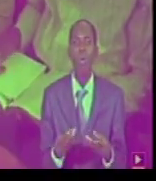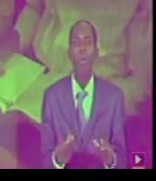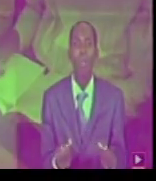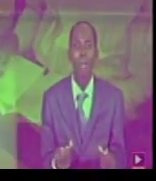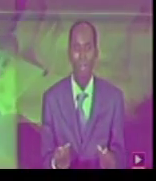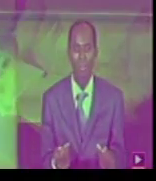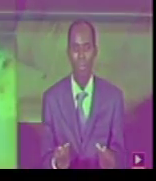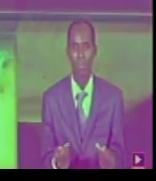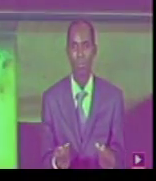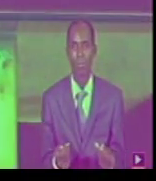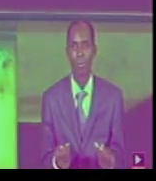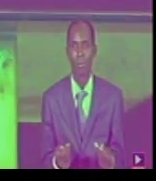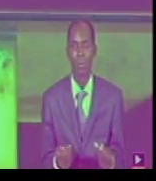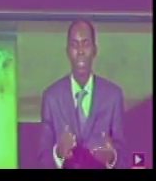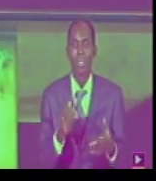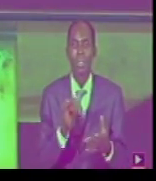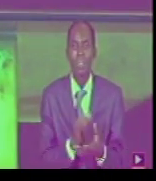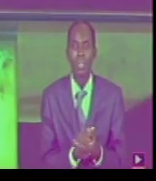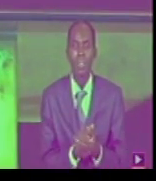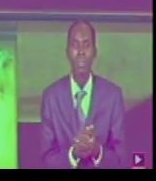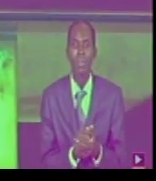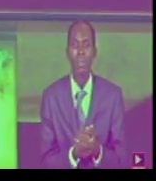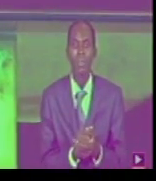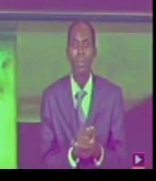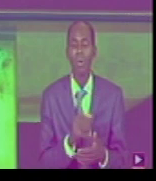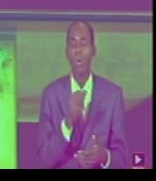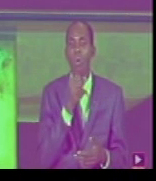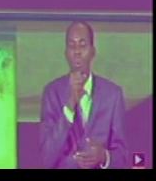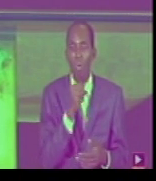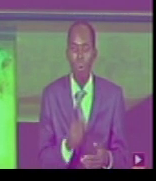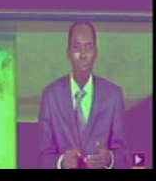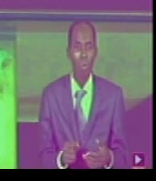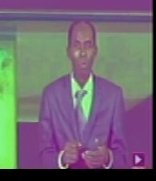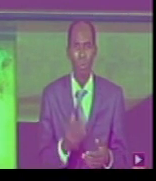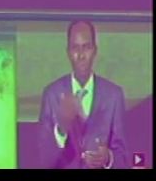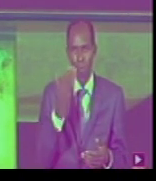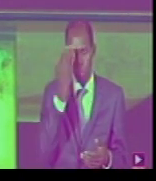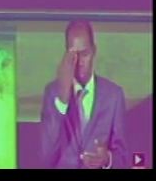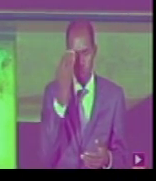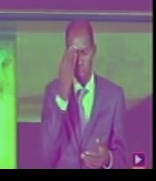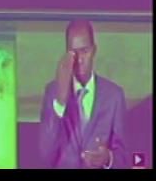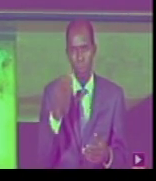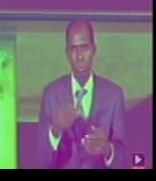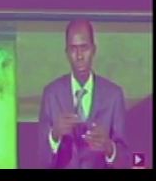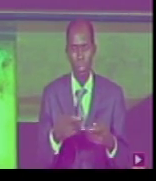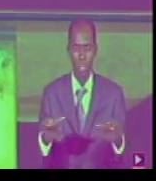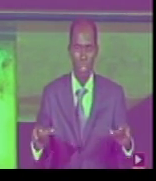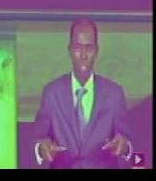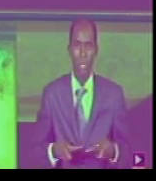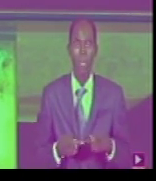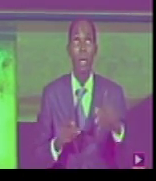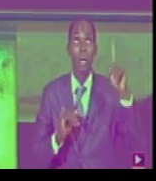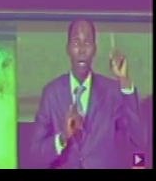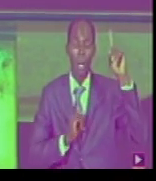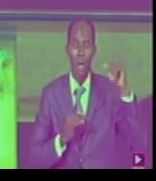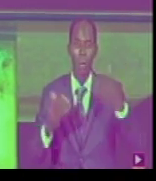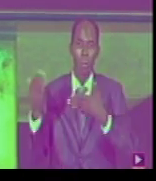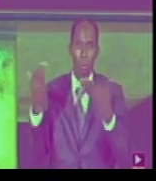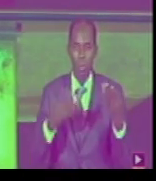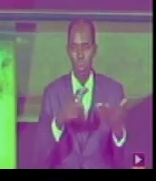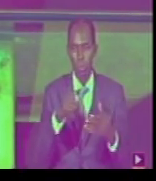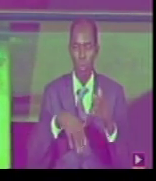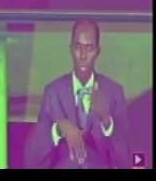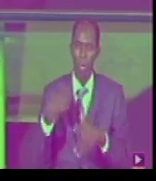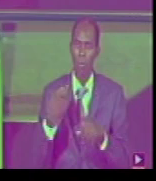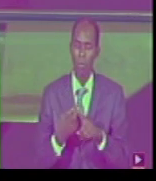God. The old familiar territory, I brought you out of that. I'm still the same God. It